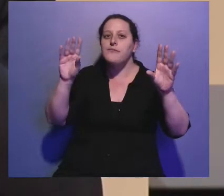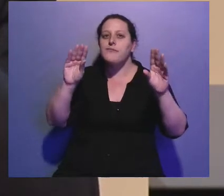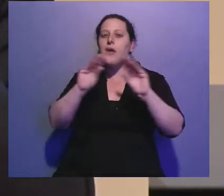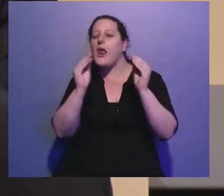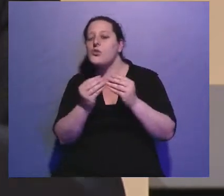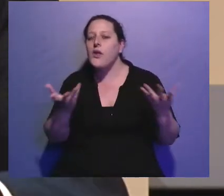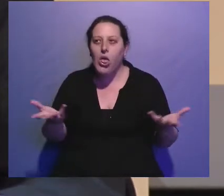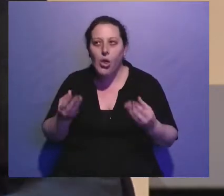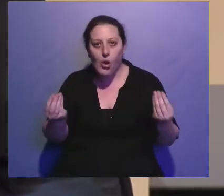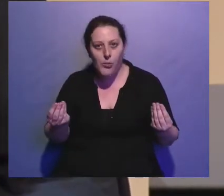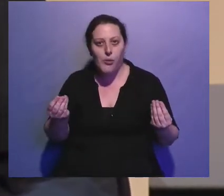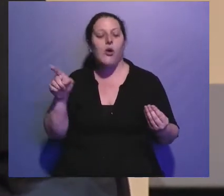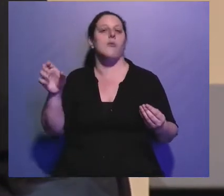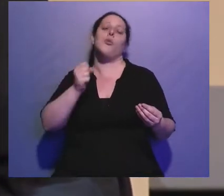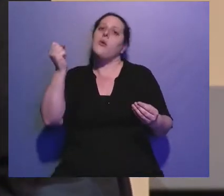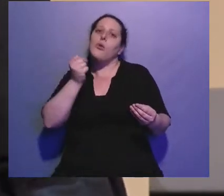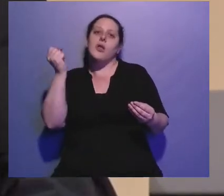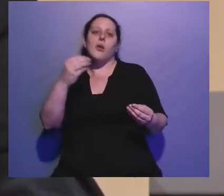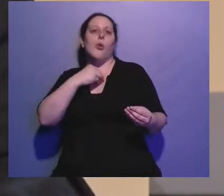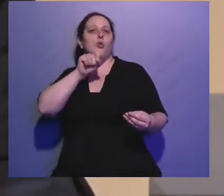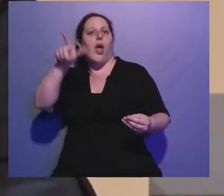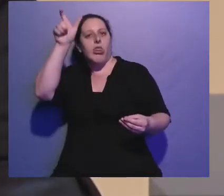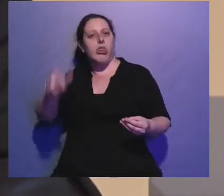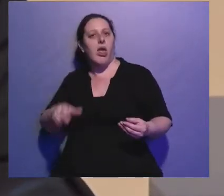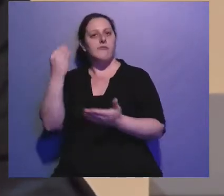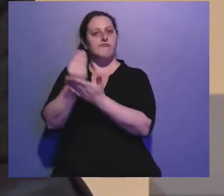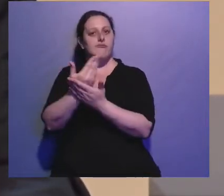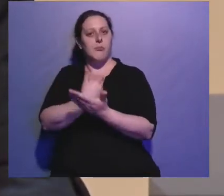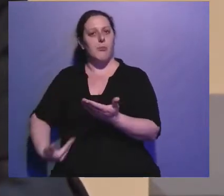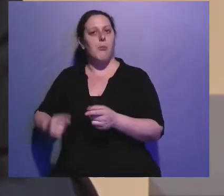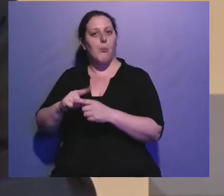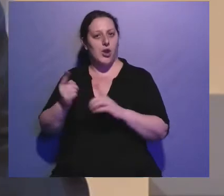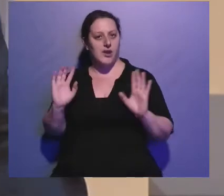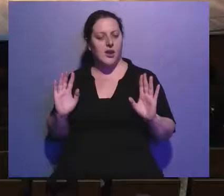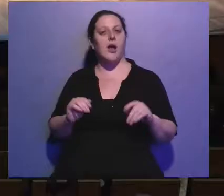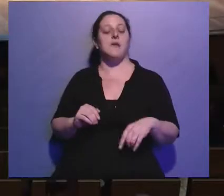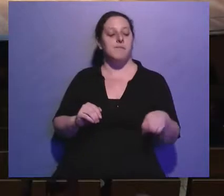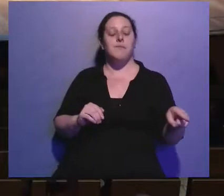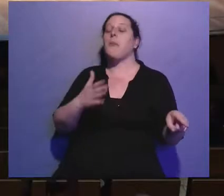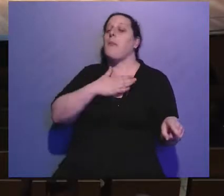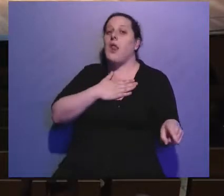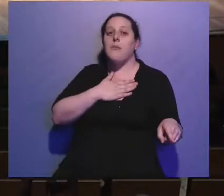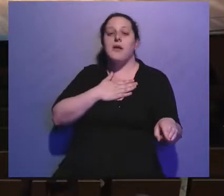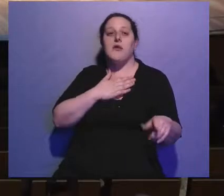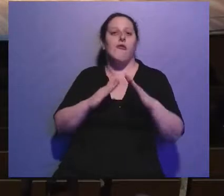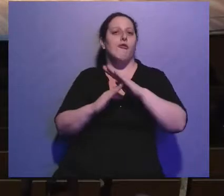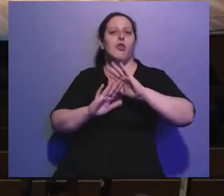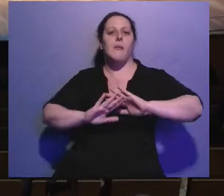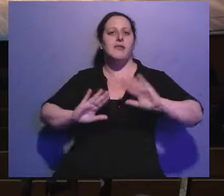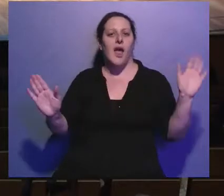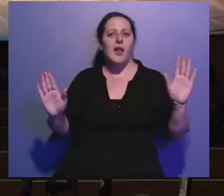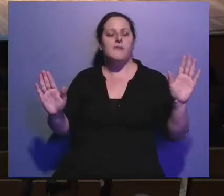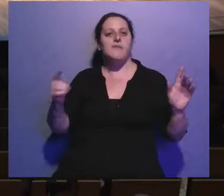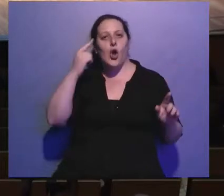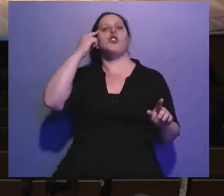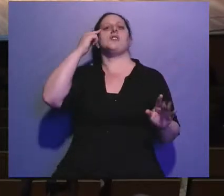claiming for transparency. But political will plays a key role. Yes, I fully agree. I believe that it's very important to have